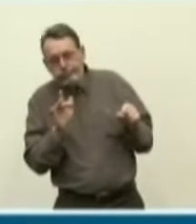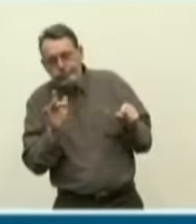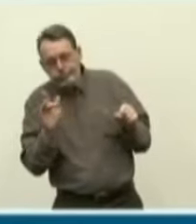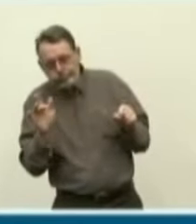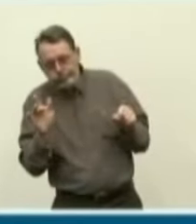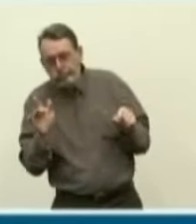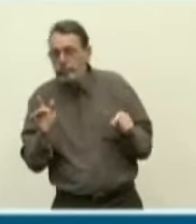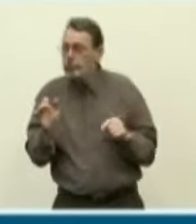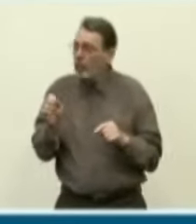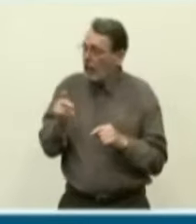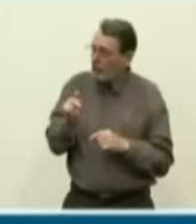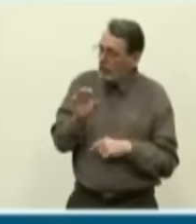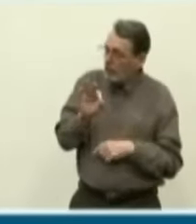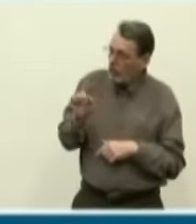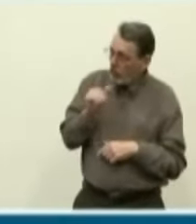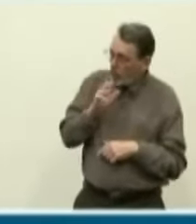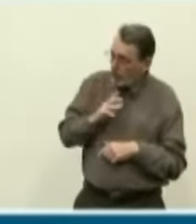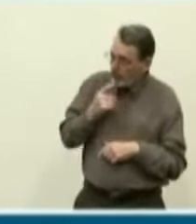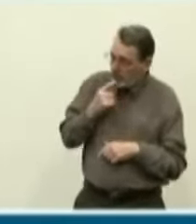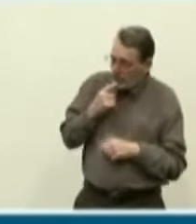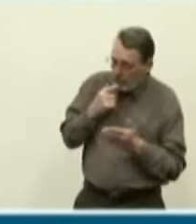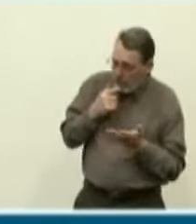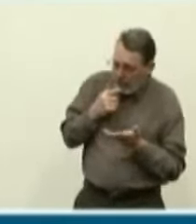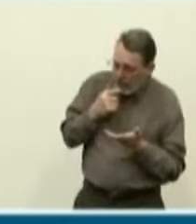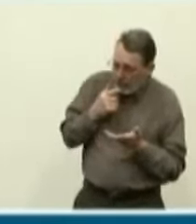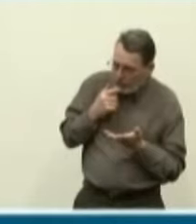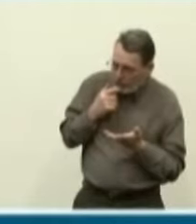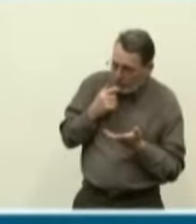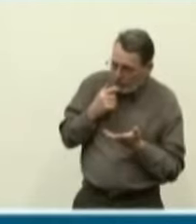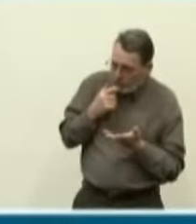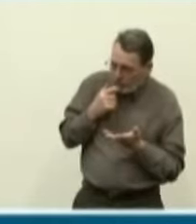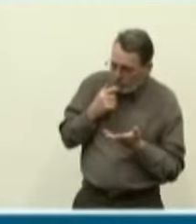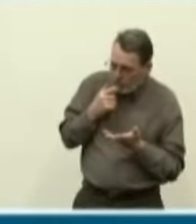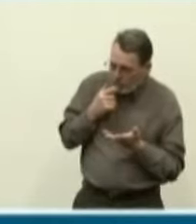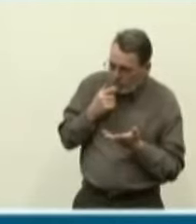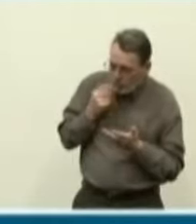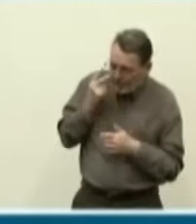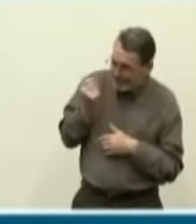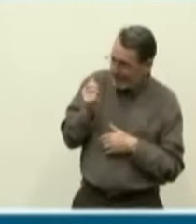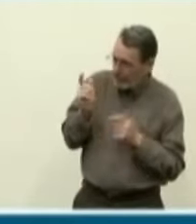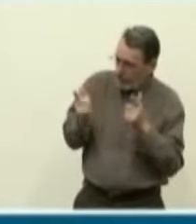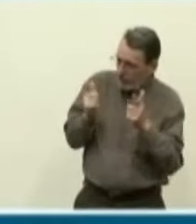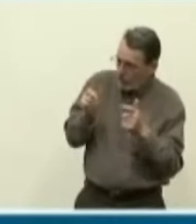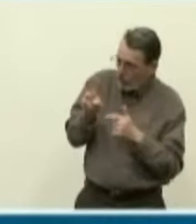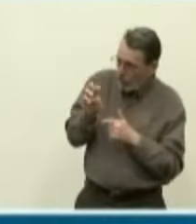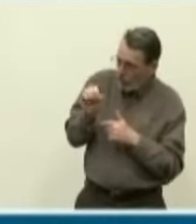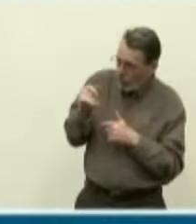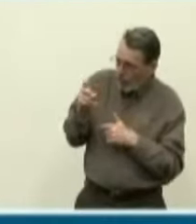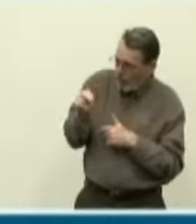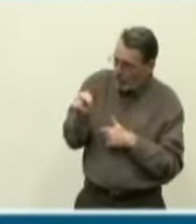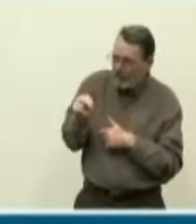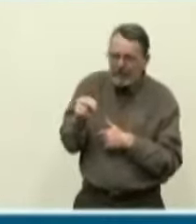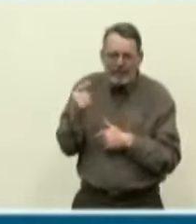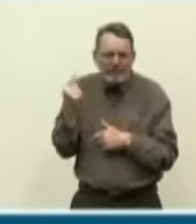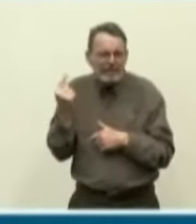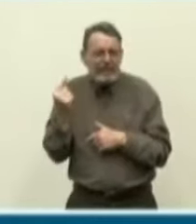any California. Weapons? Didn't see any weapons. They had something to smash the